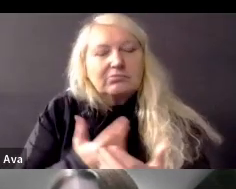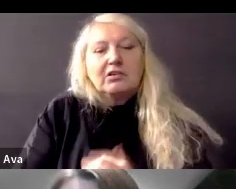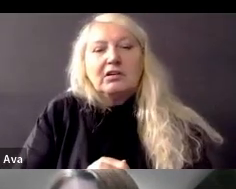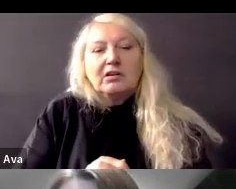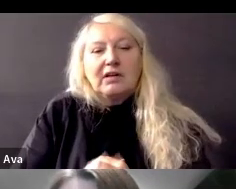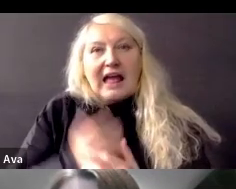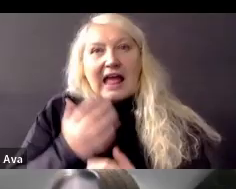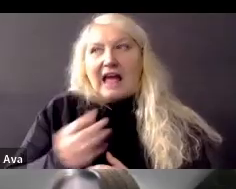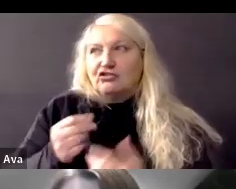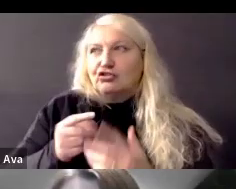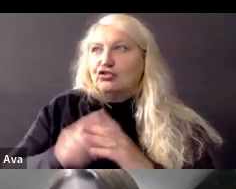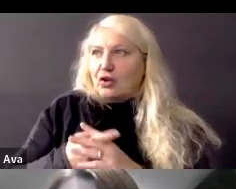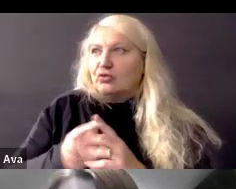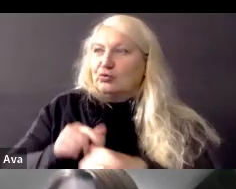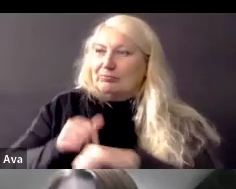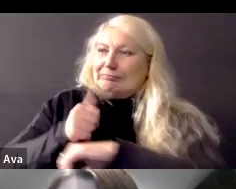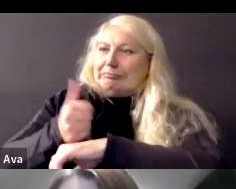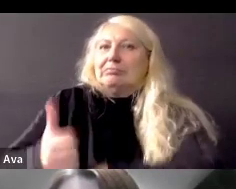change.